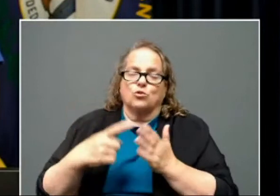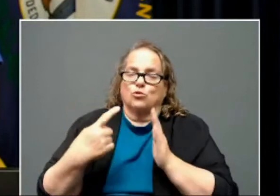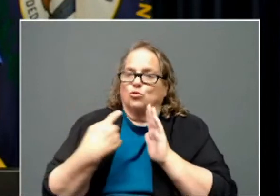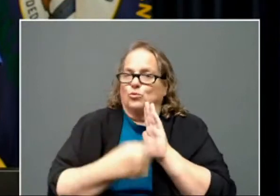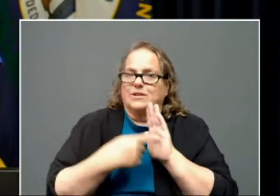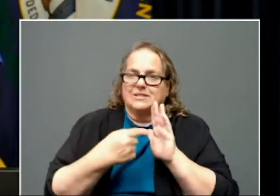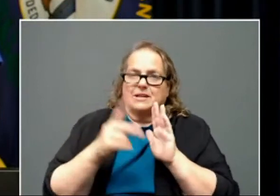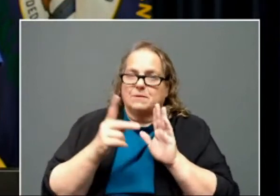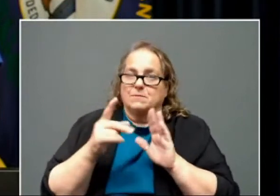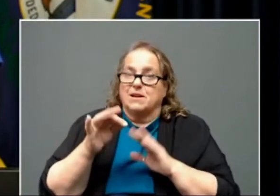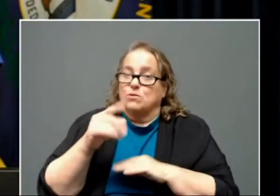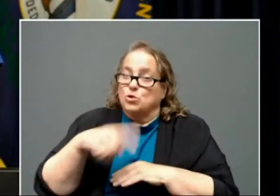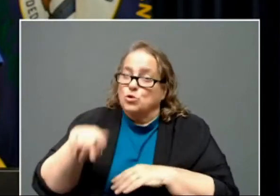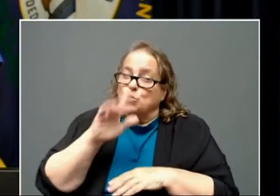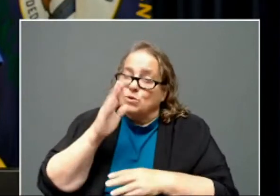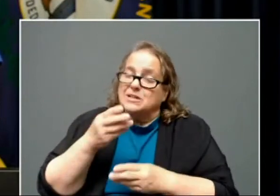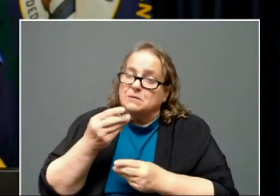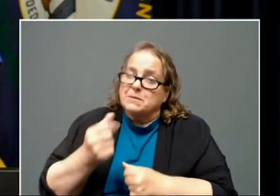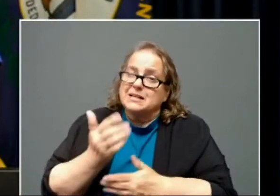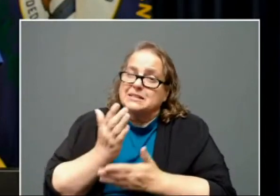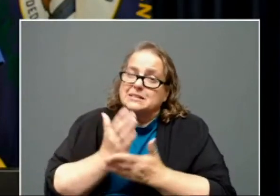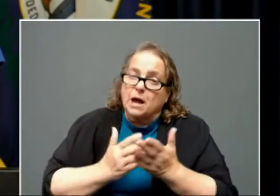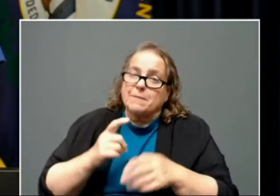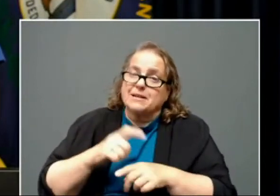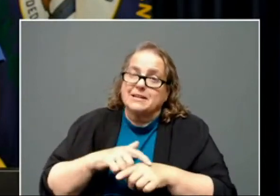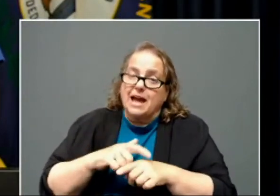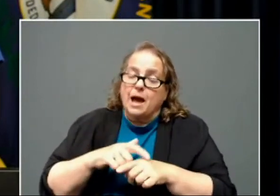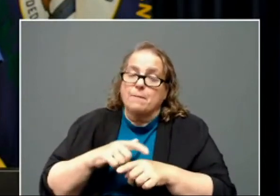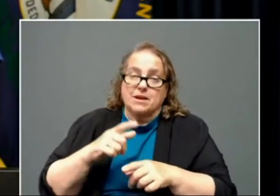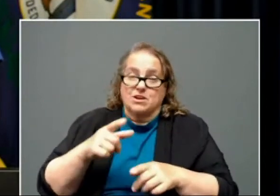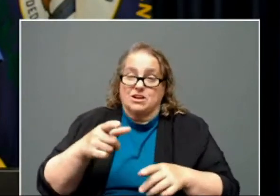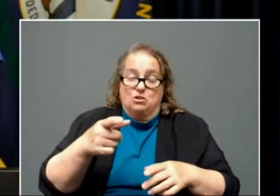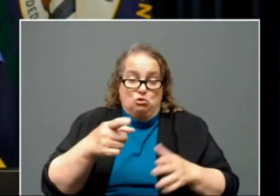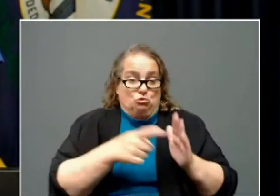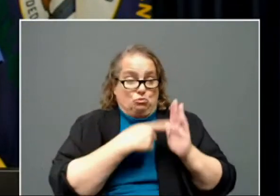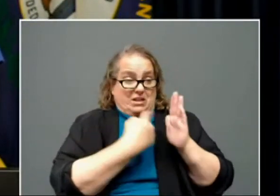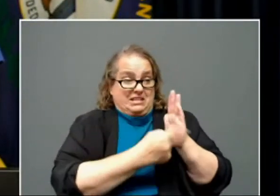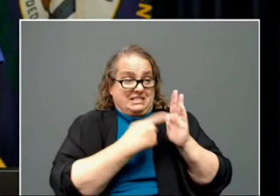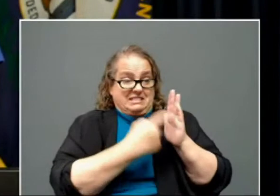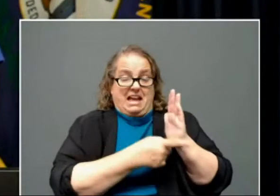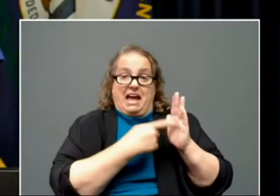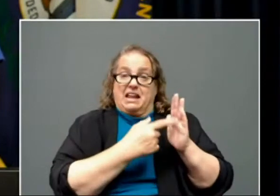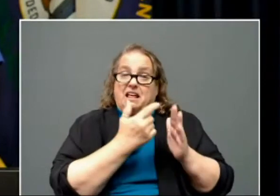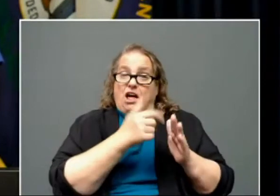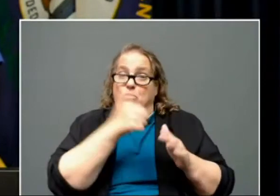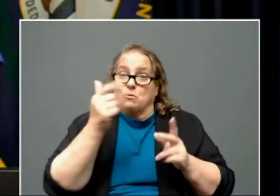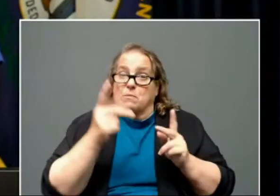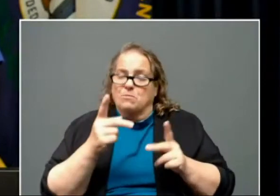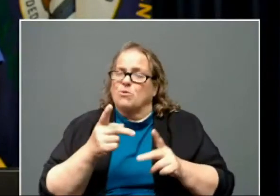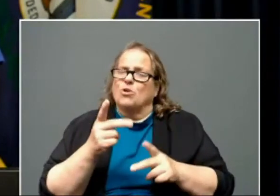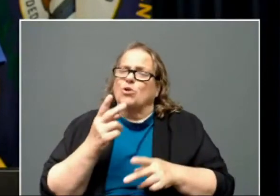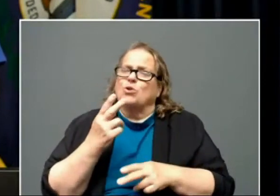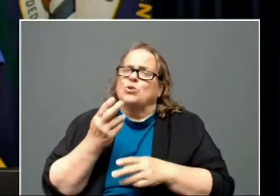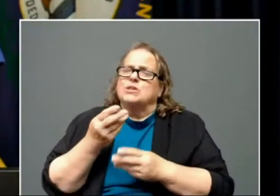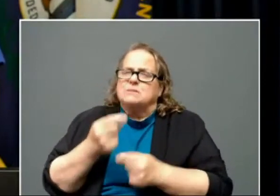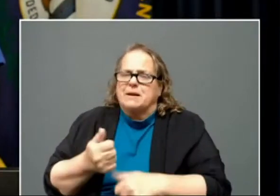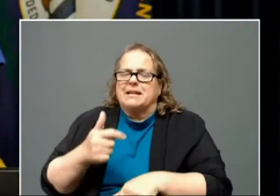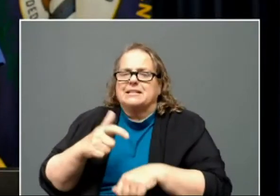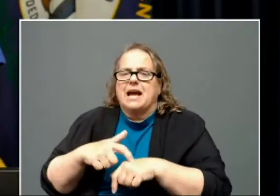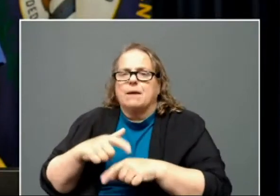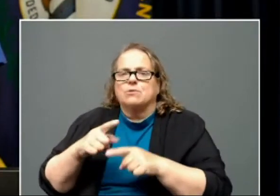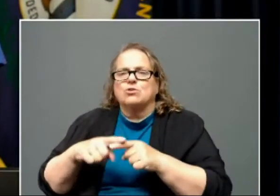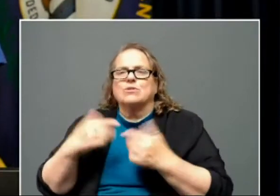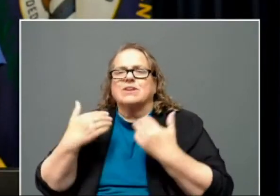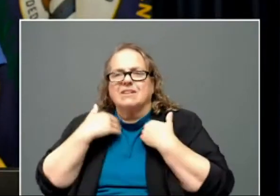of that time encouraging people to get vaccinated, it'd save lives. It'd save lives. I know it seems